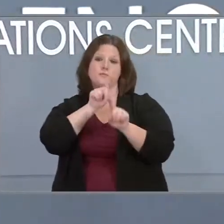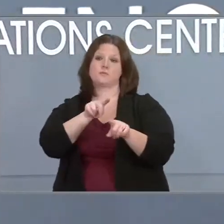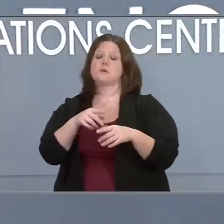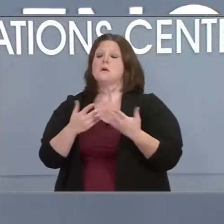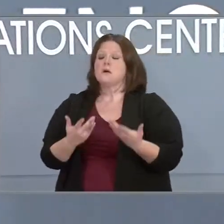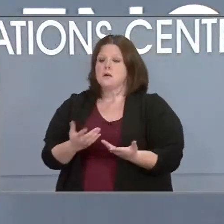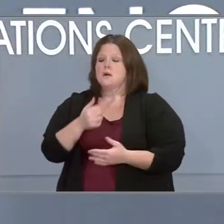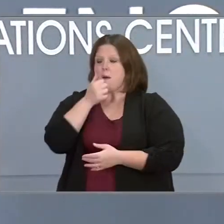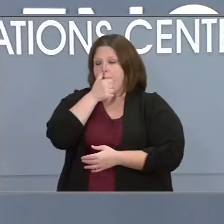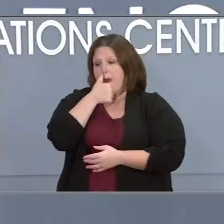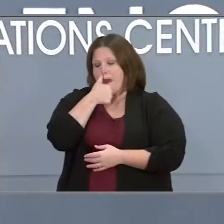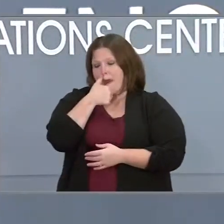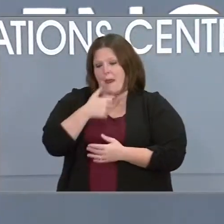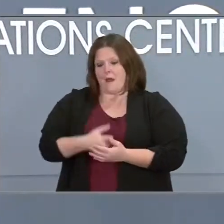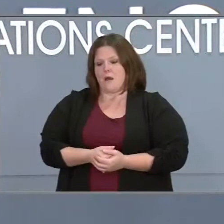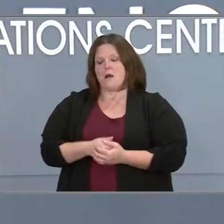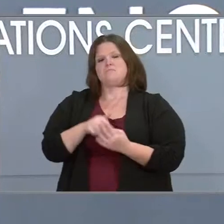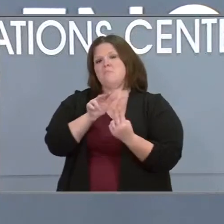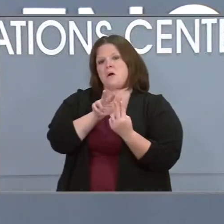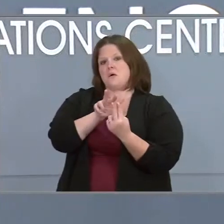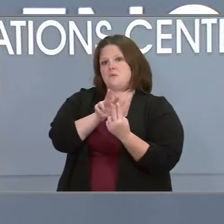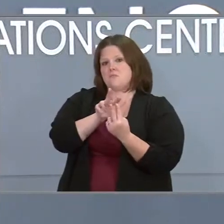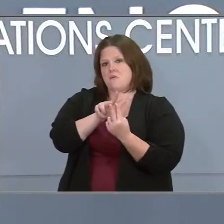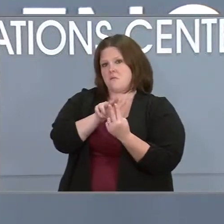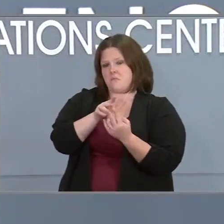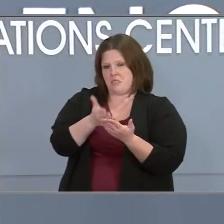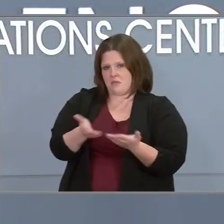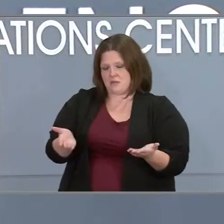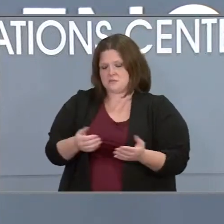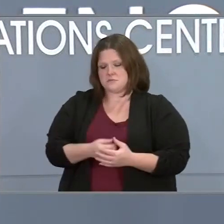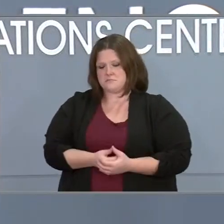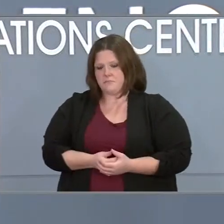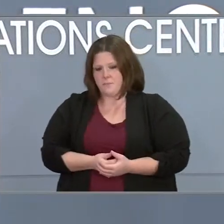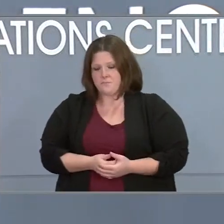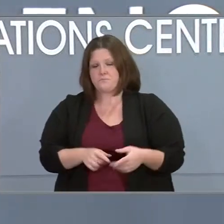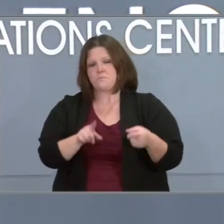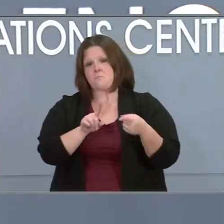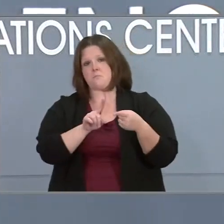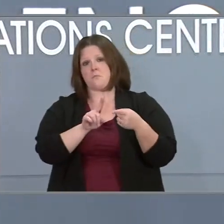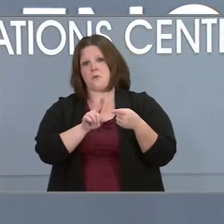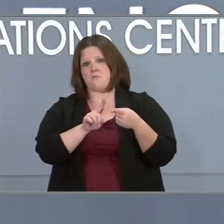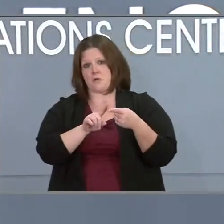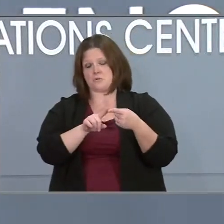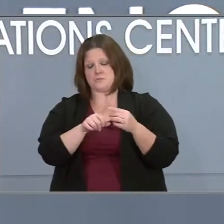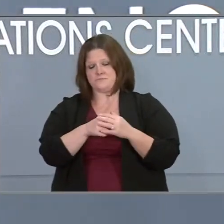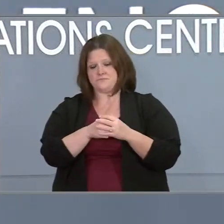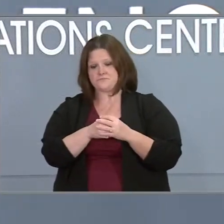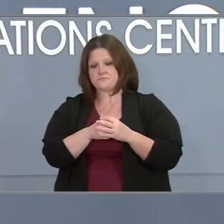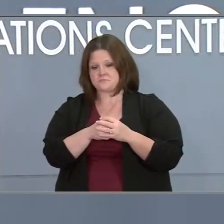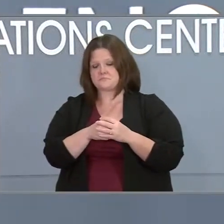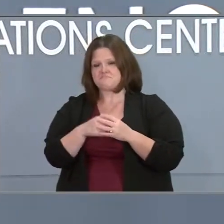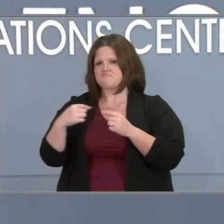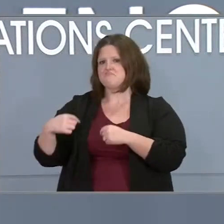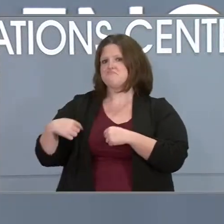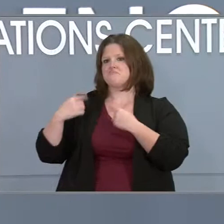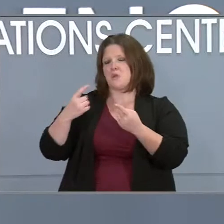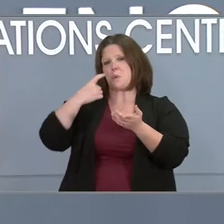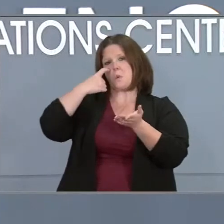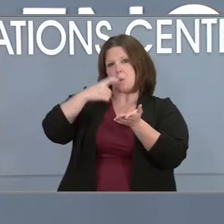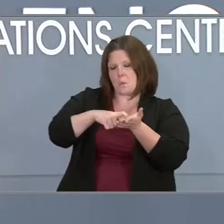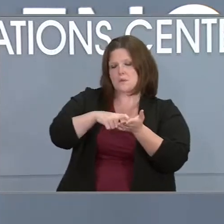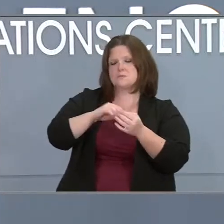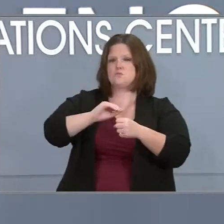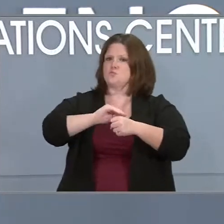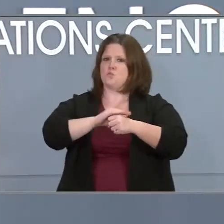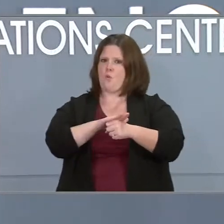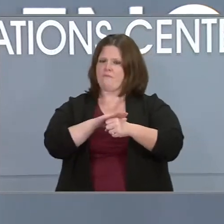So a couple of things I would say about COVID and our kids. First, as we've always seen, luckily COVID